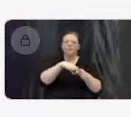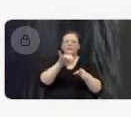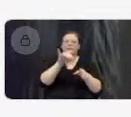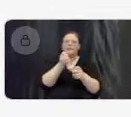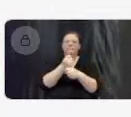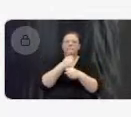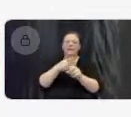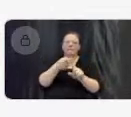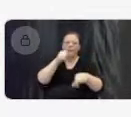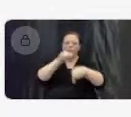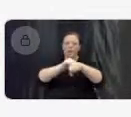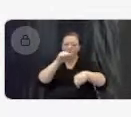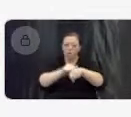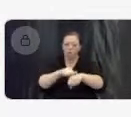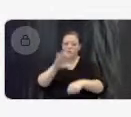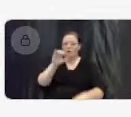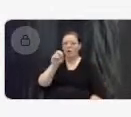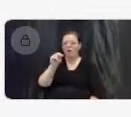of concrete.